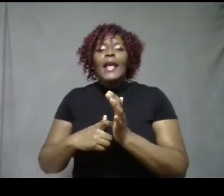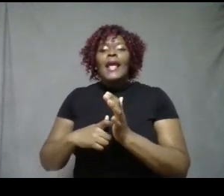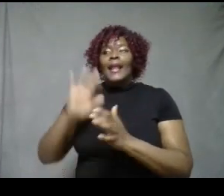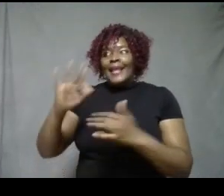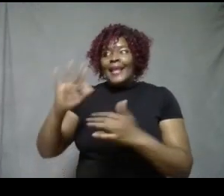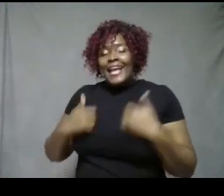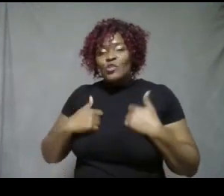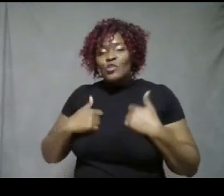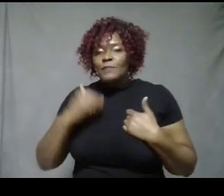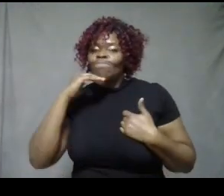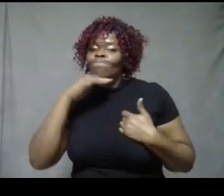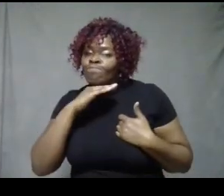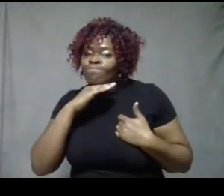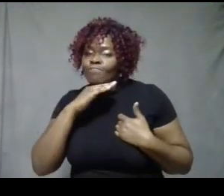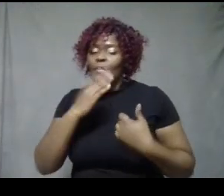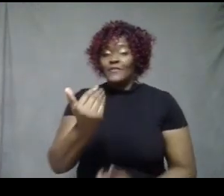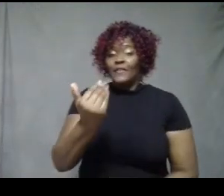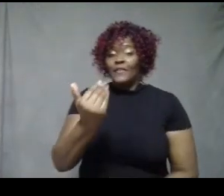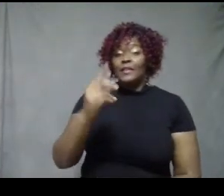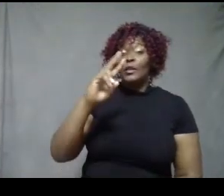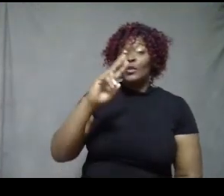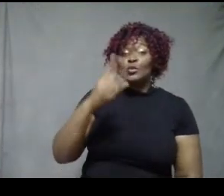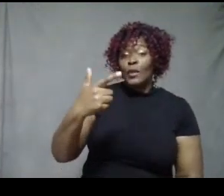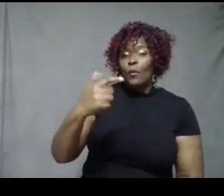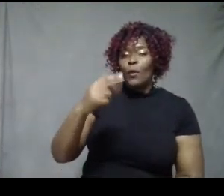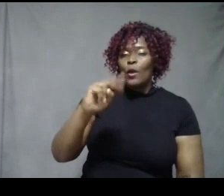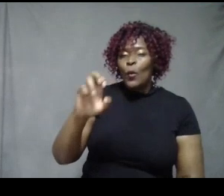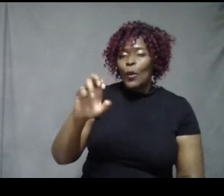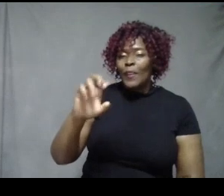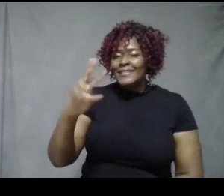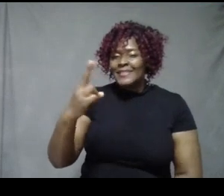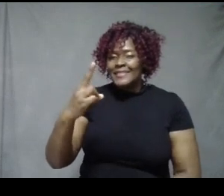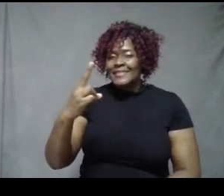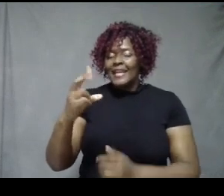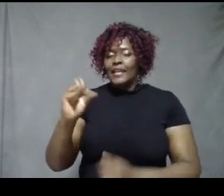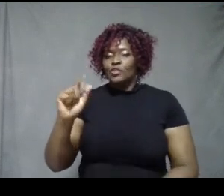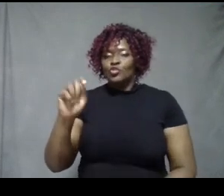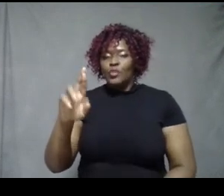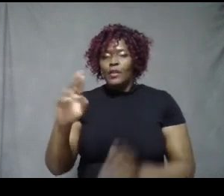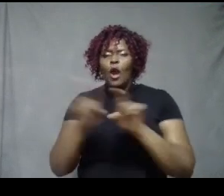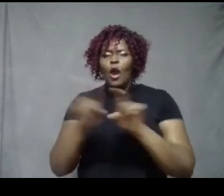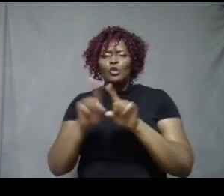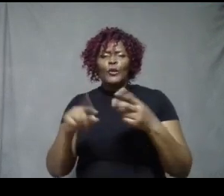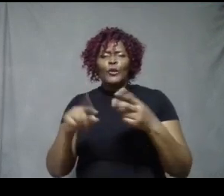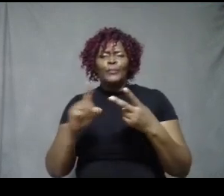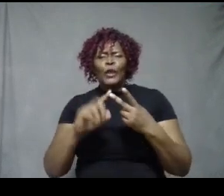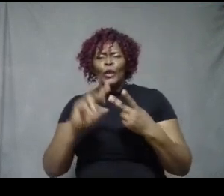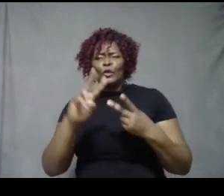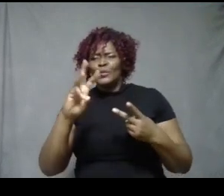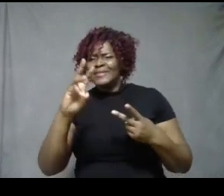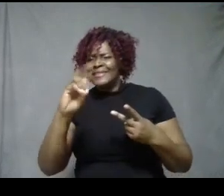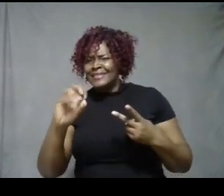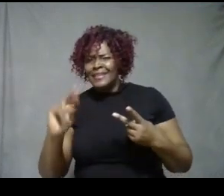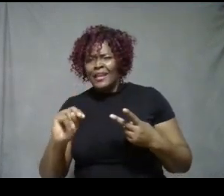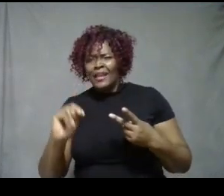was 1521 Northeast 2nd Street. He's also floated 260 North Palm Drive, Boynton Beach in the city, never lived there.